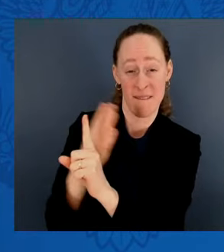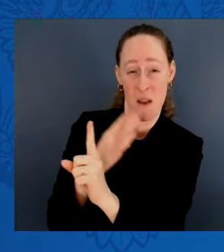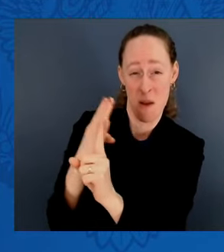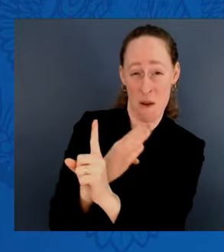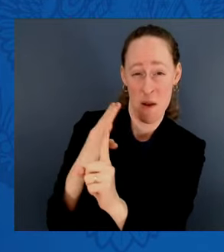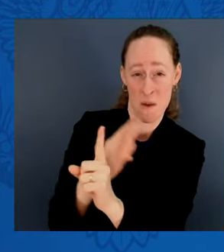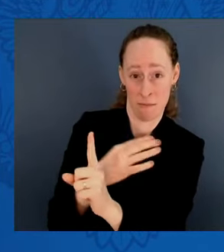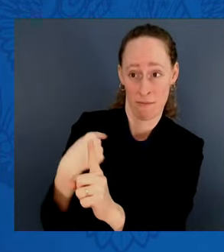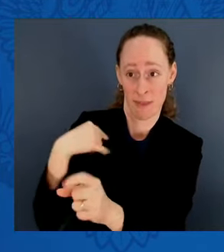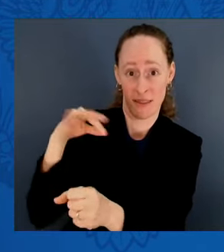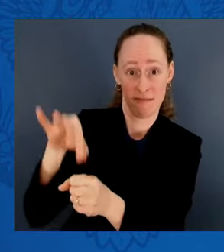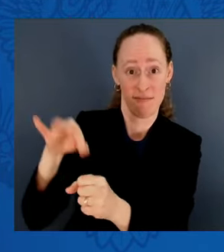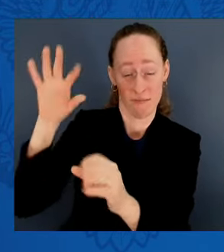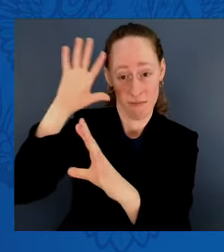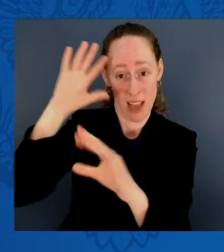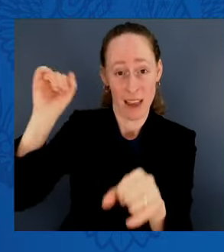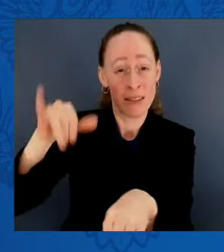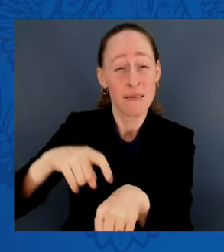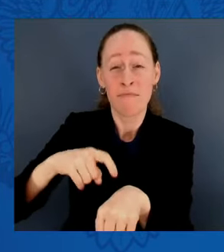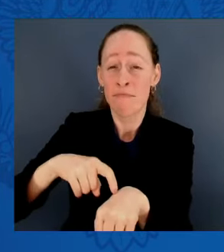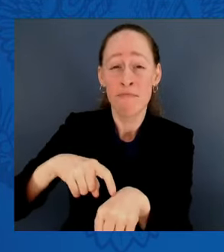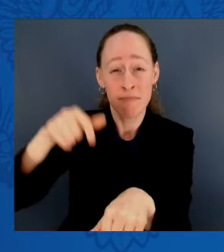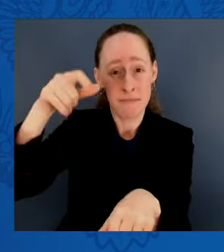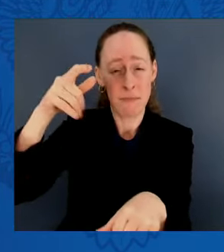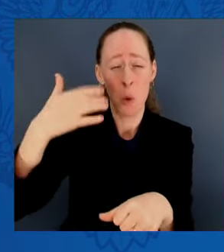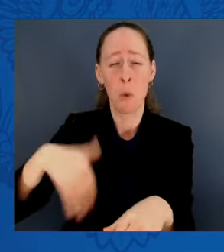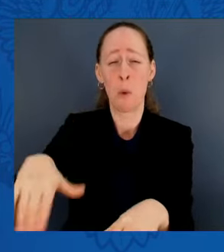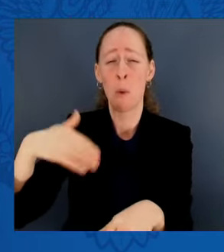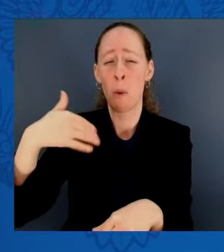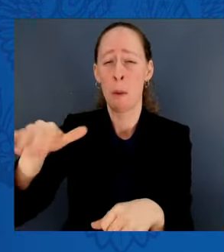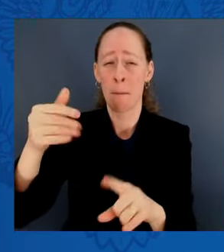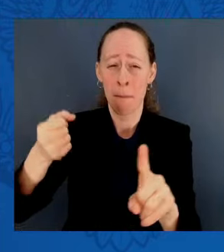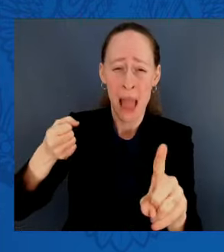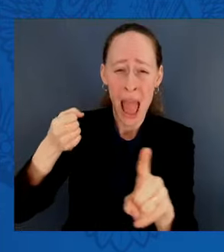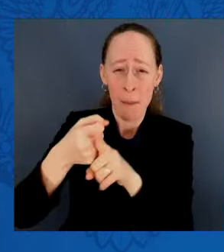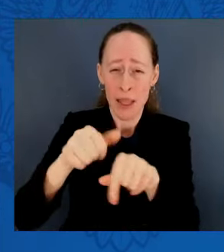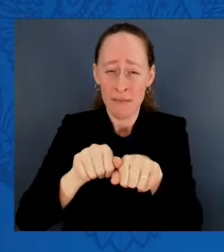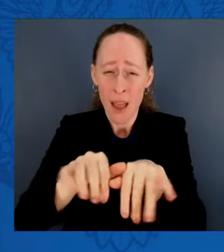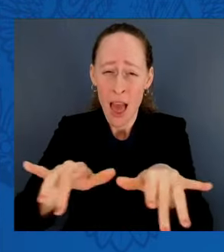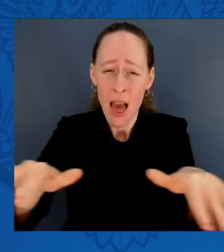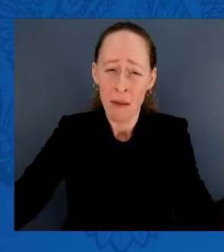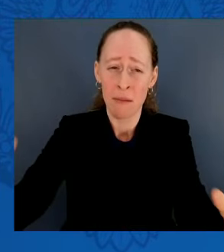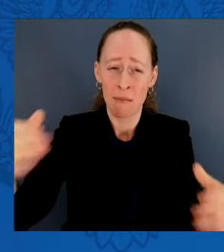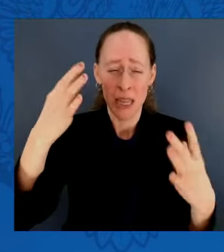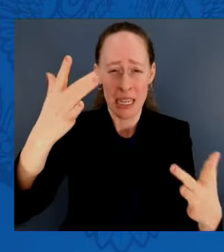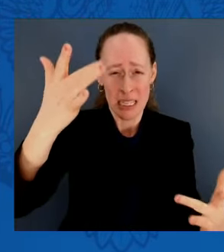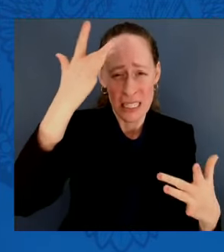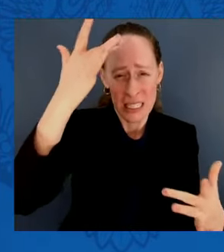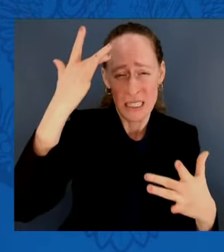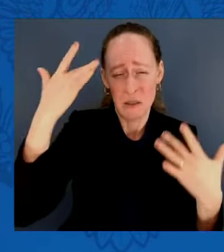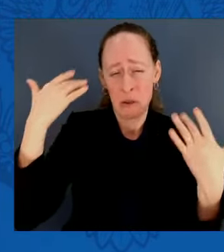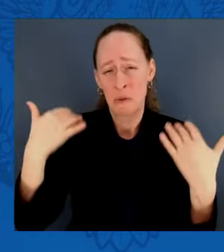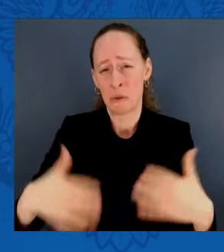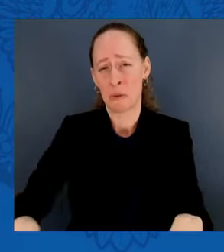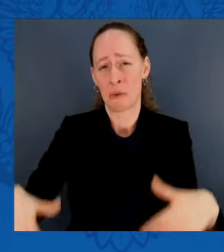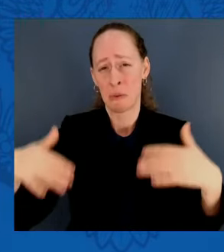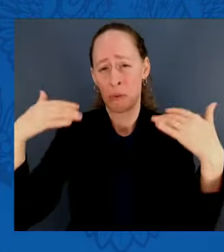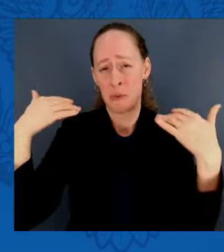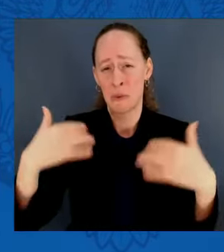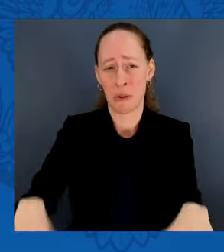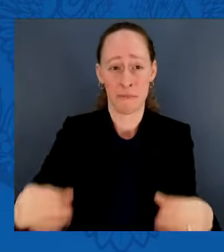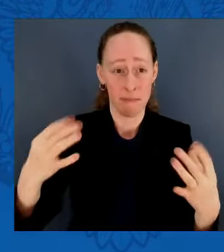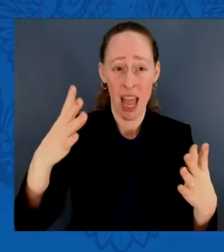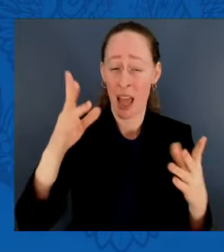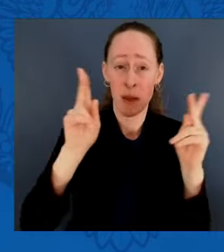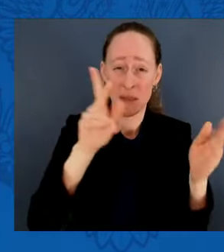worst economic crisis in a century. Remember the fear, record losses. Remember the spikes in crime and the murder